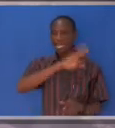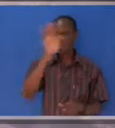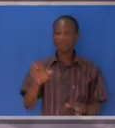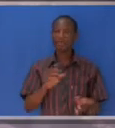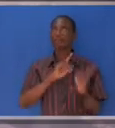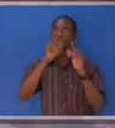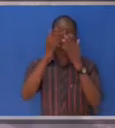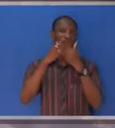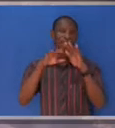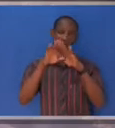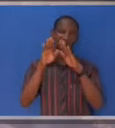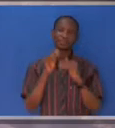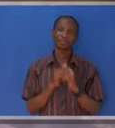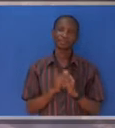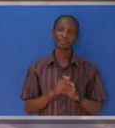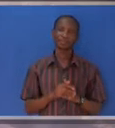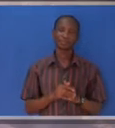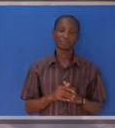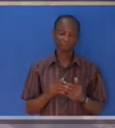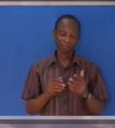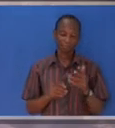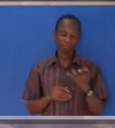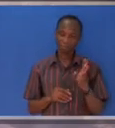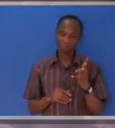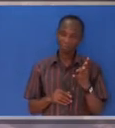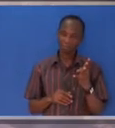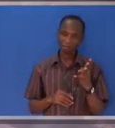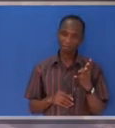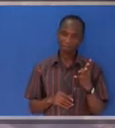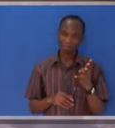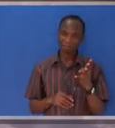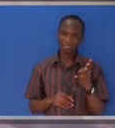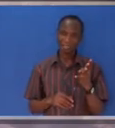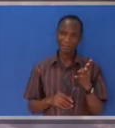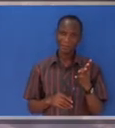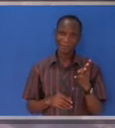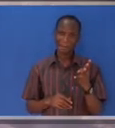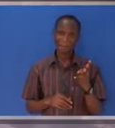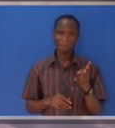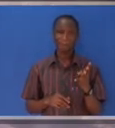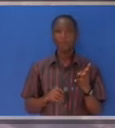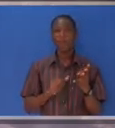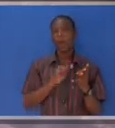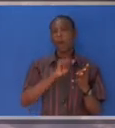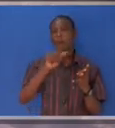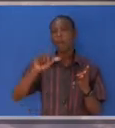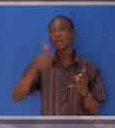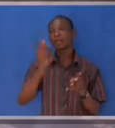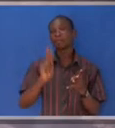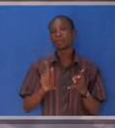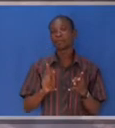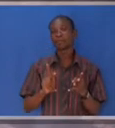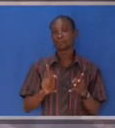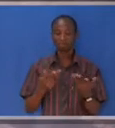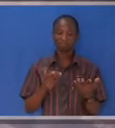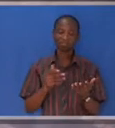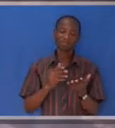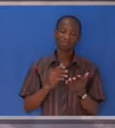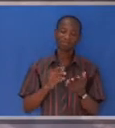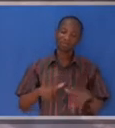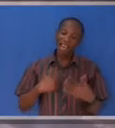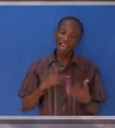e wo yankopon ni afei enipa aka a ye nyina ye nam ho ebi akọ